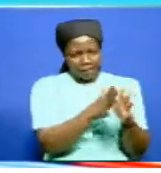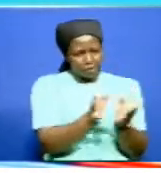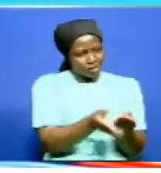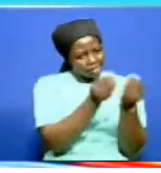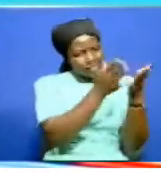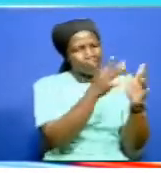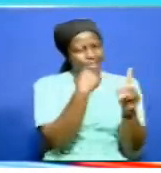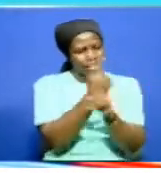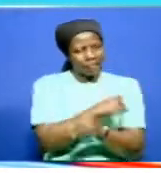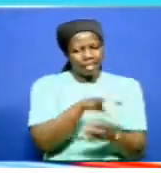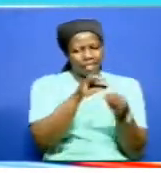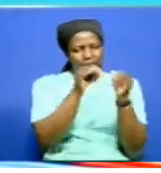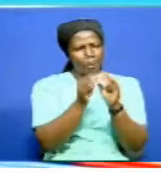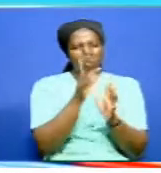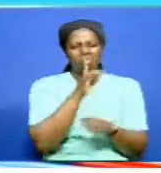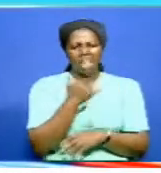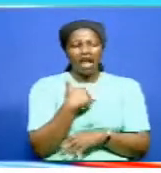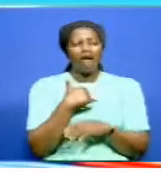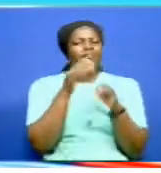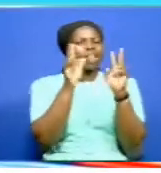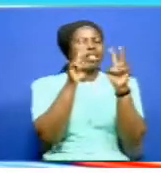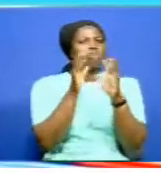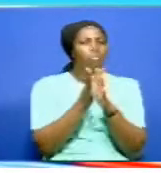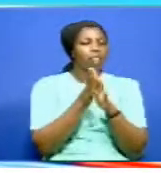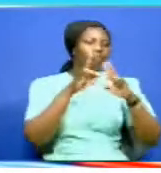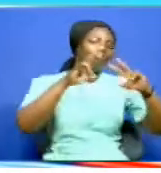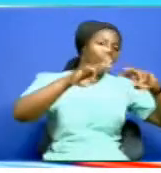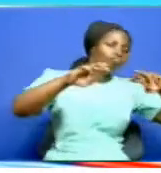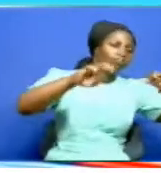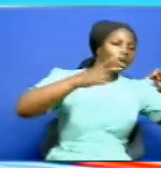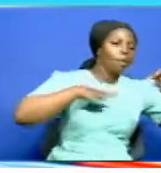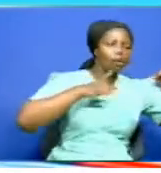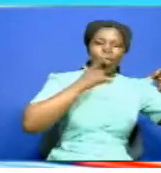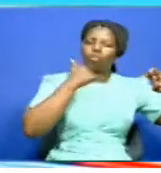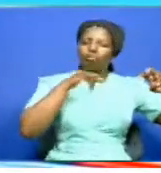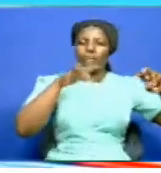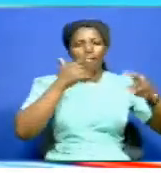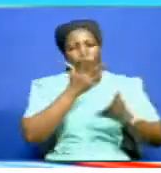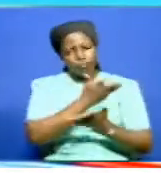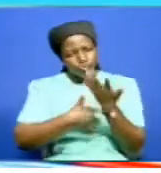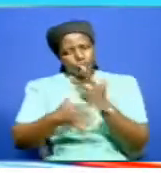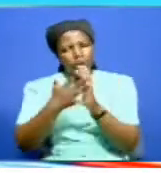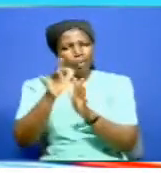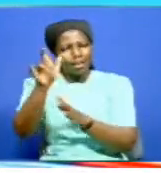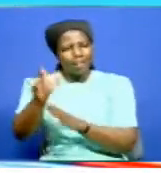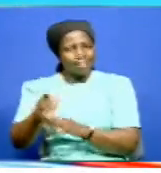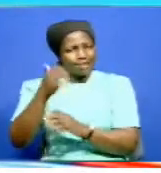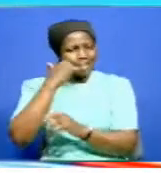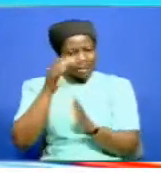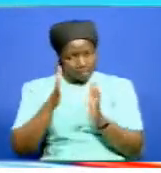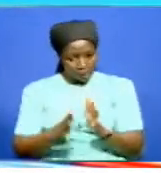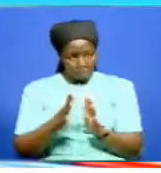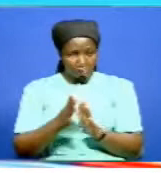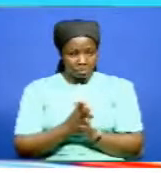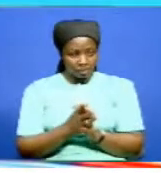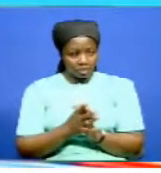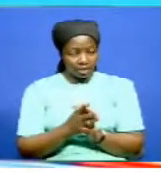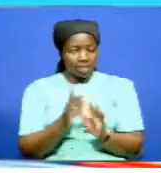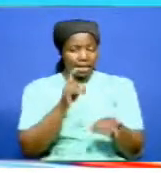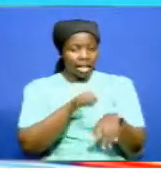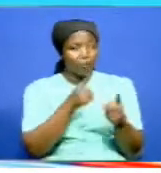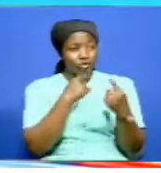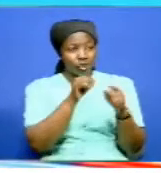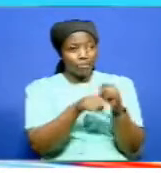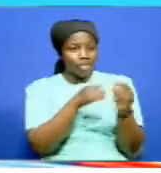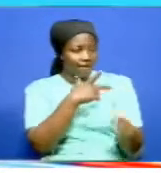number. So we had an issue with contact tracing. How are we making sure that this one is airtight? Because when we have talking about